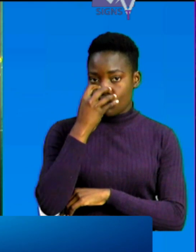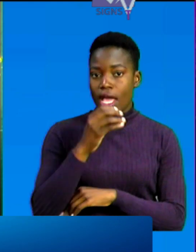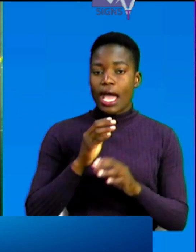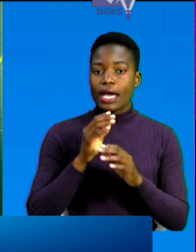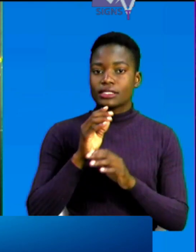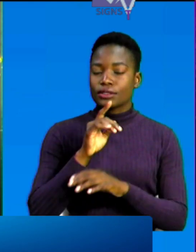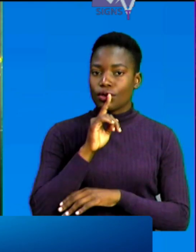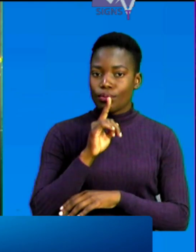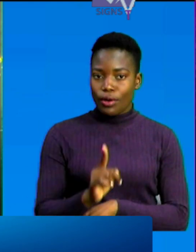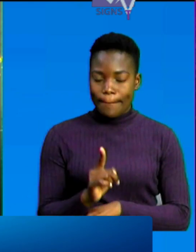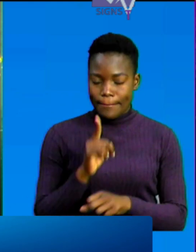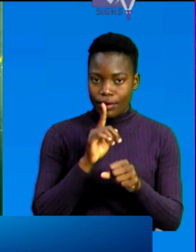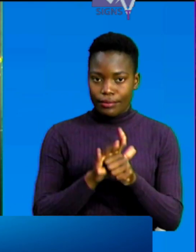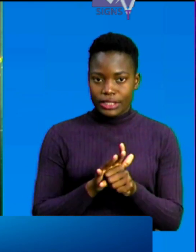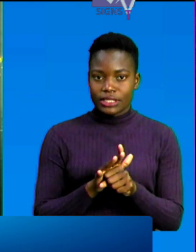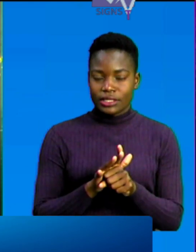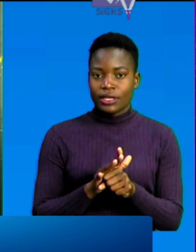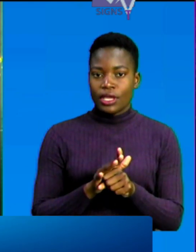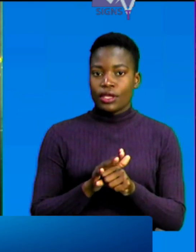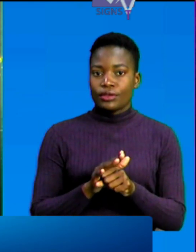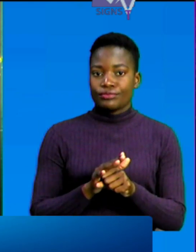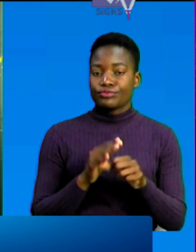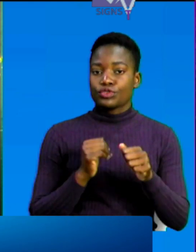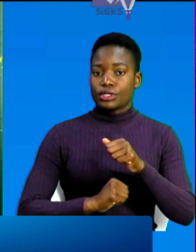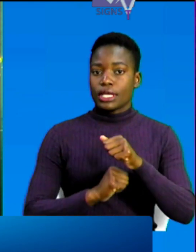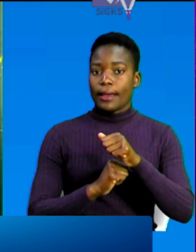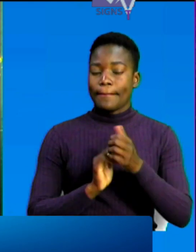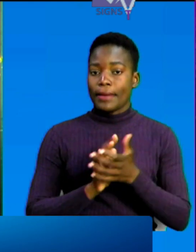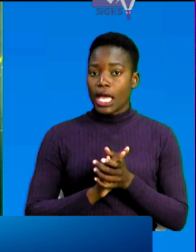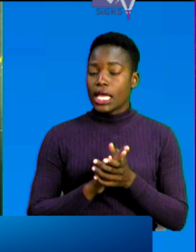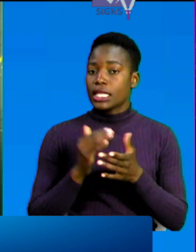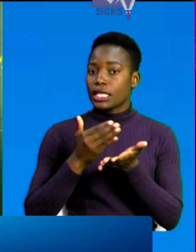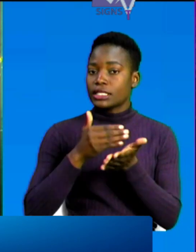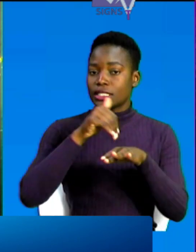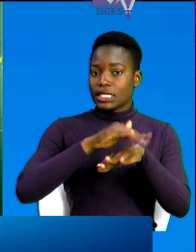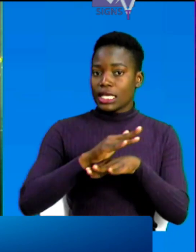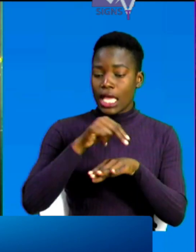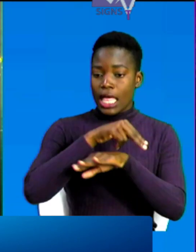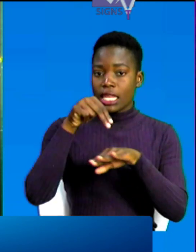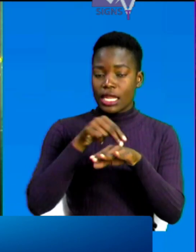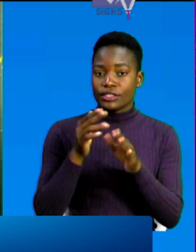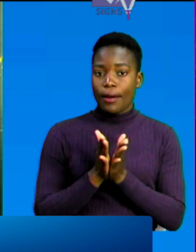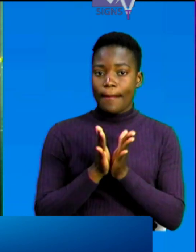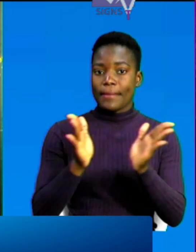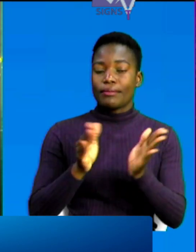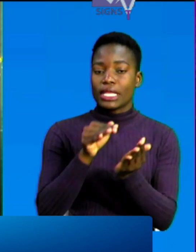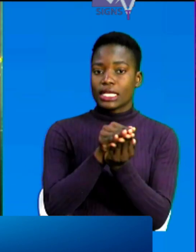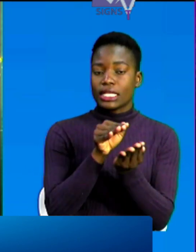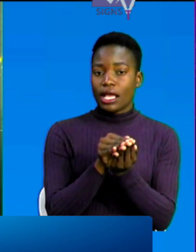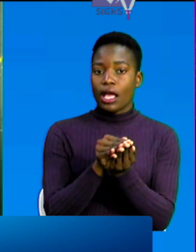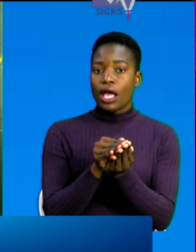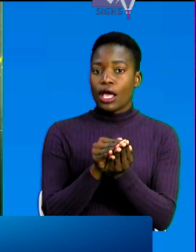up efforts to rid Turkana County of cattle rustling through the deployment of a National Public Reserve